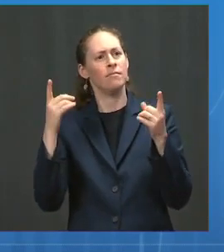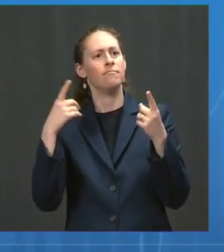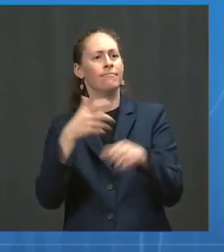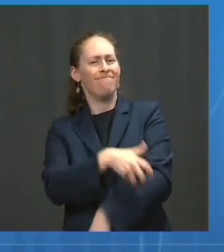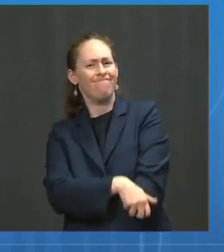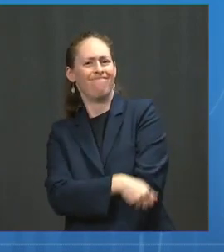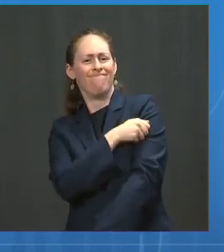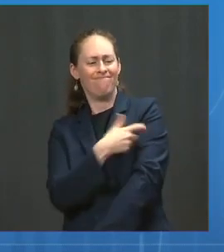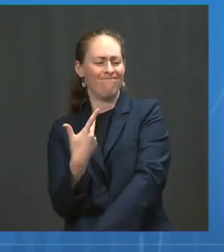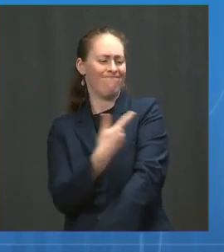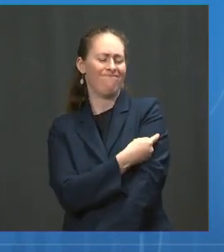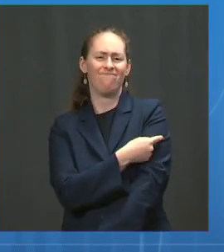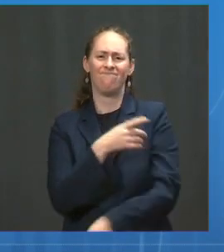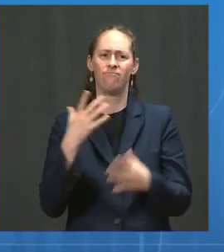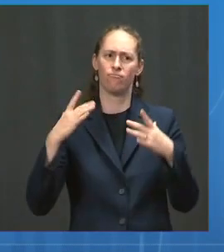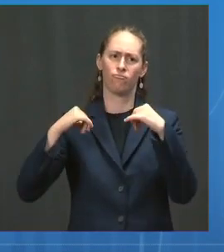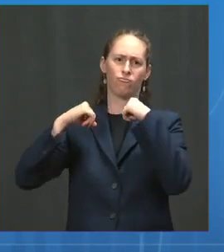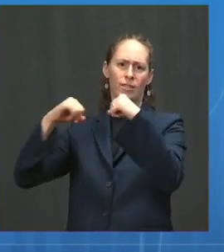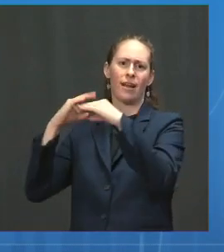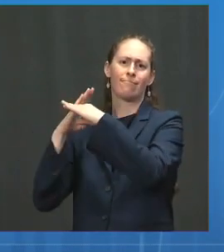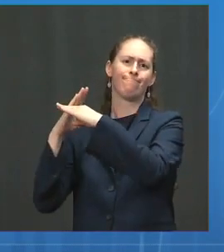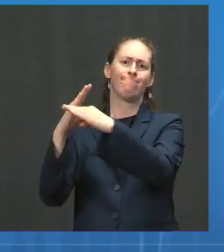getting vaccinated.